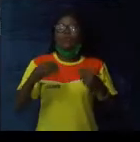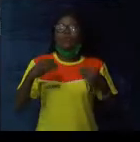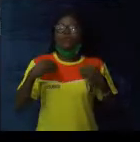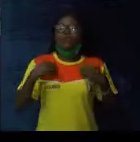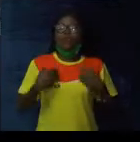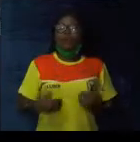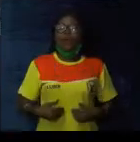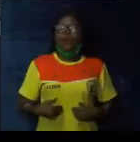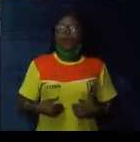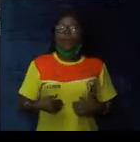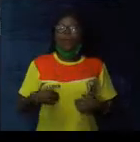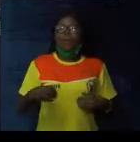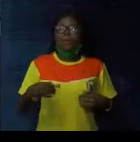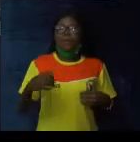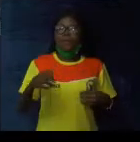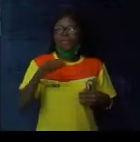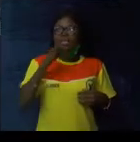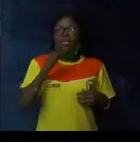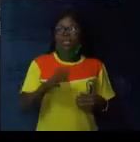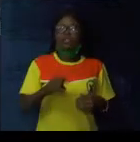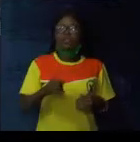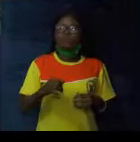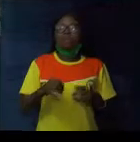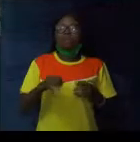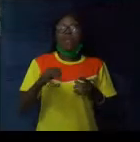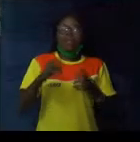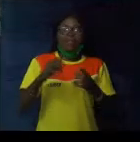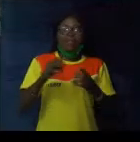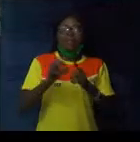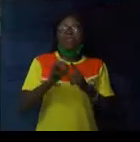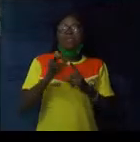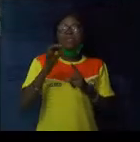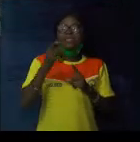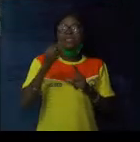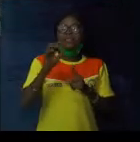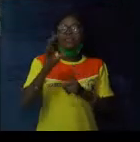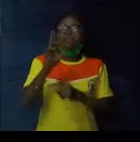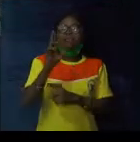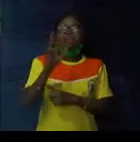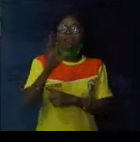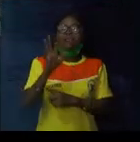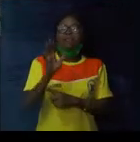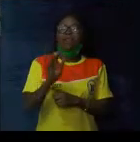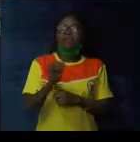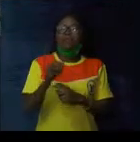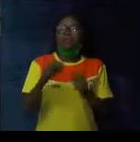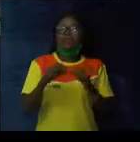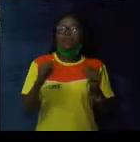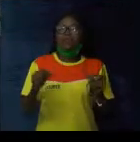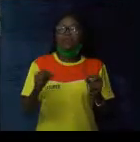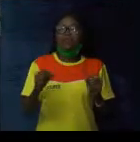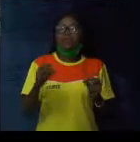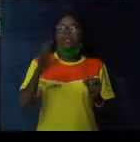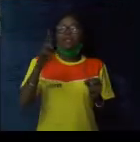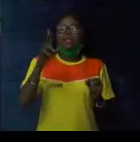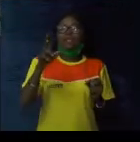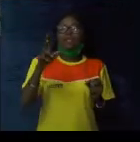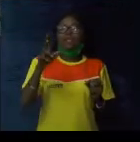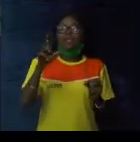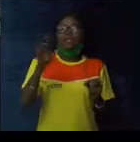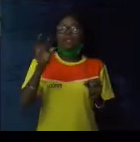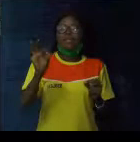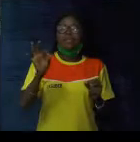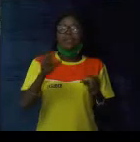dash. Options are 32 degrees Celsius, 35 degrees Celsius, 37 degrees